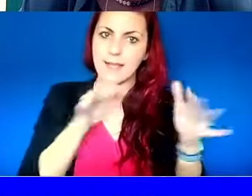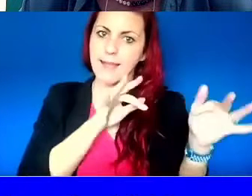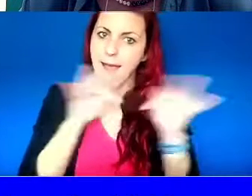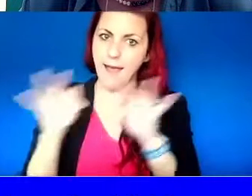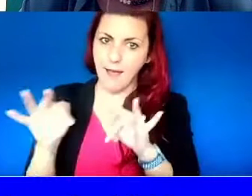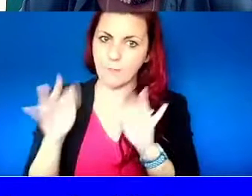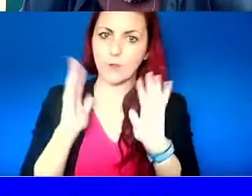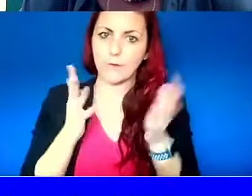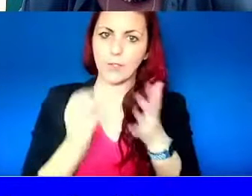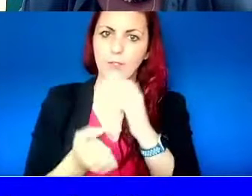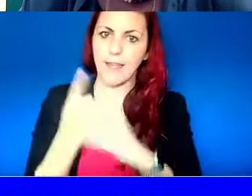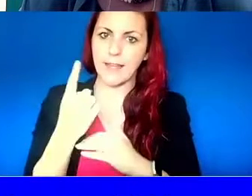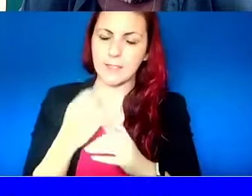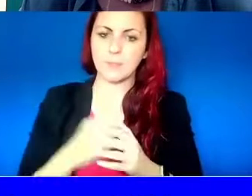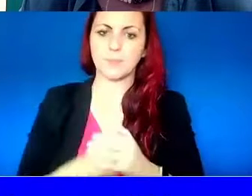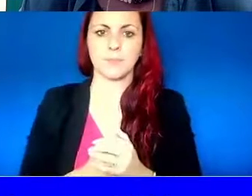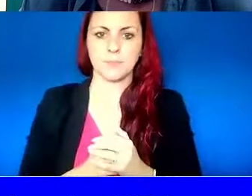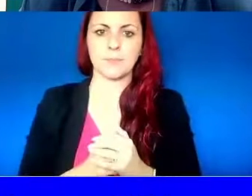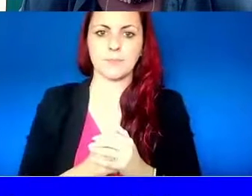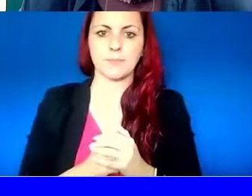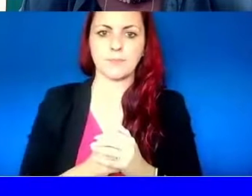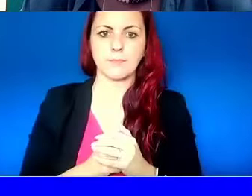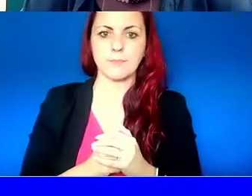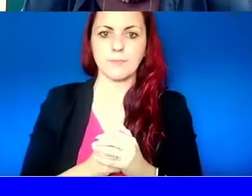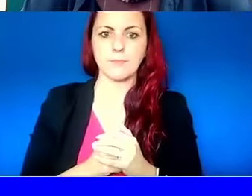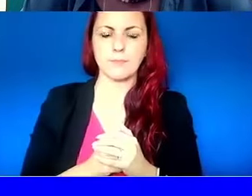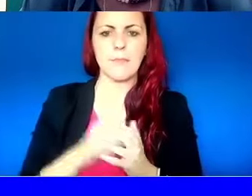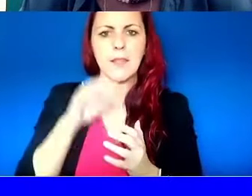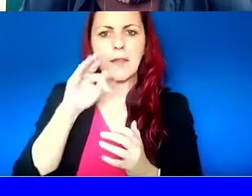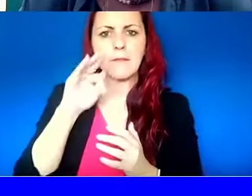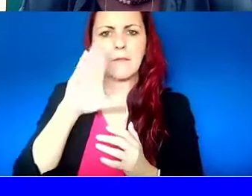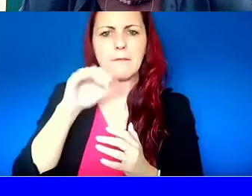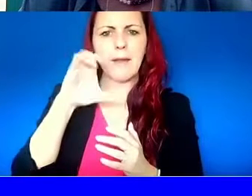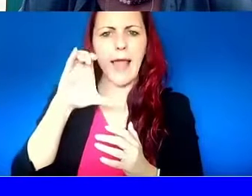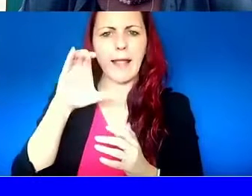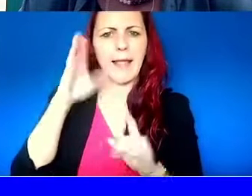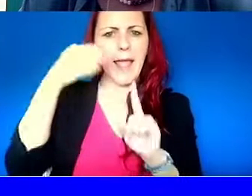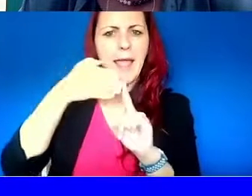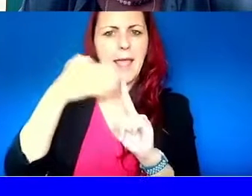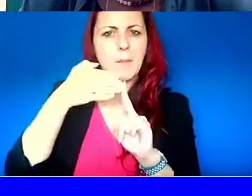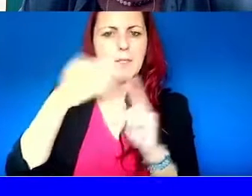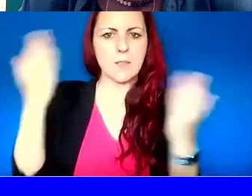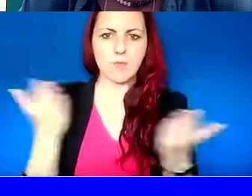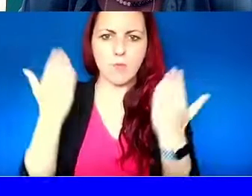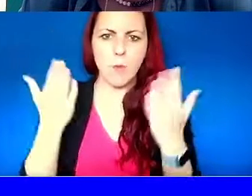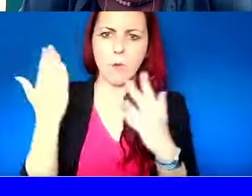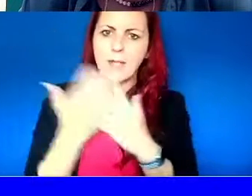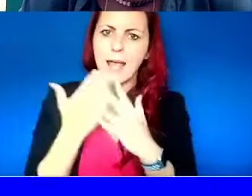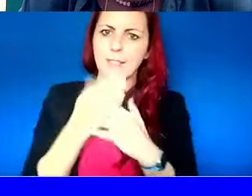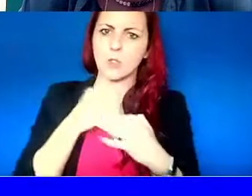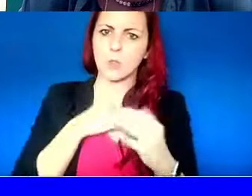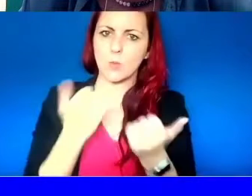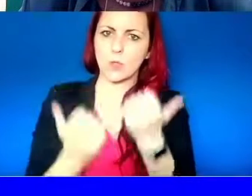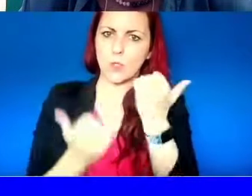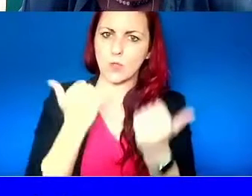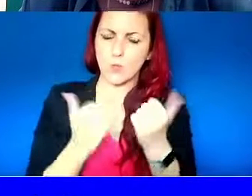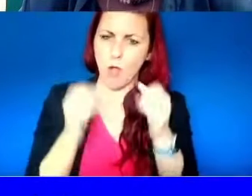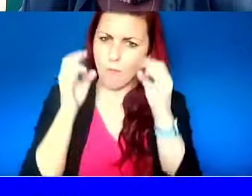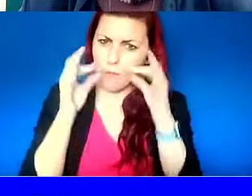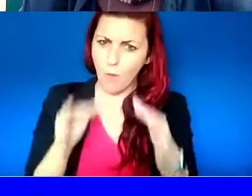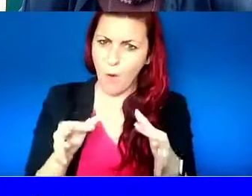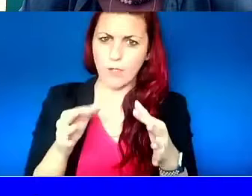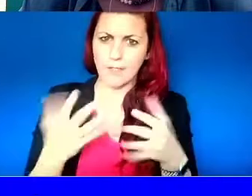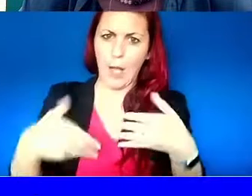event. FLAC's aim is to promote access to justice, which of course includes access to the